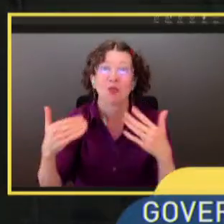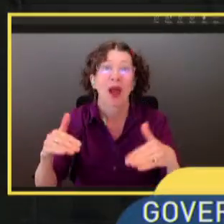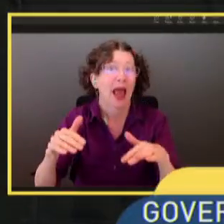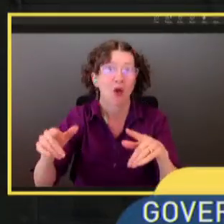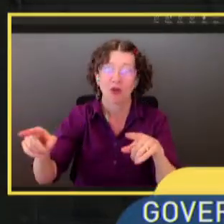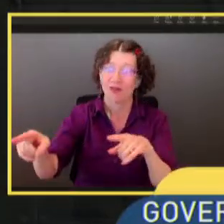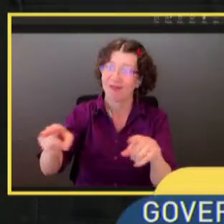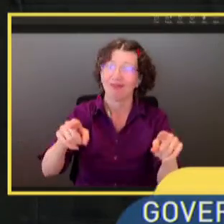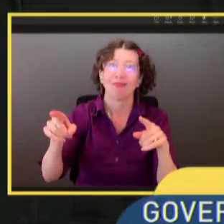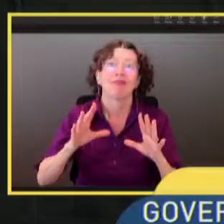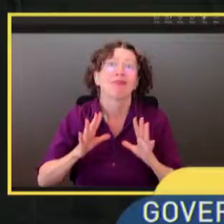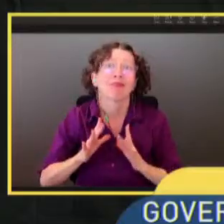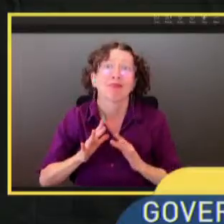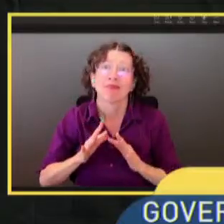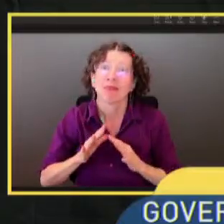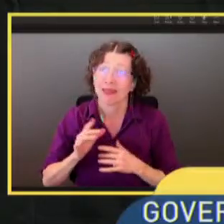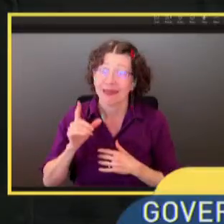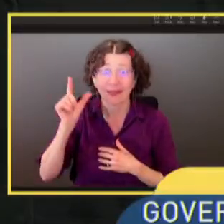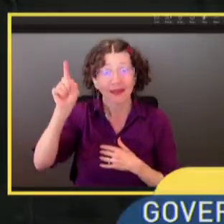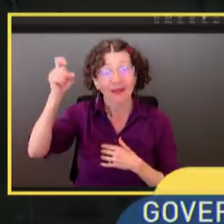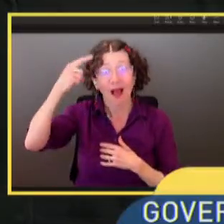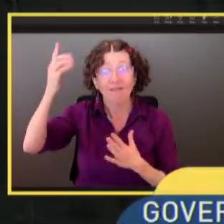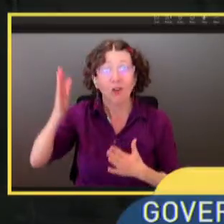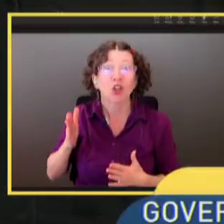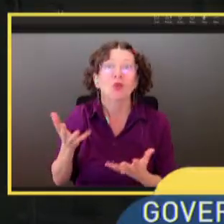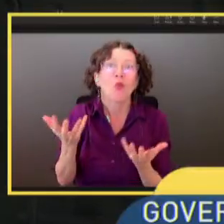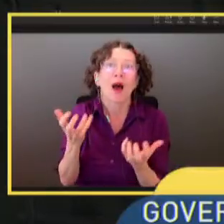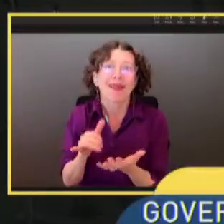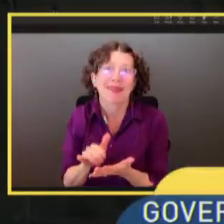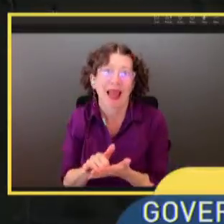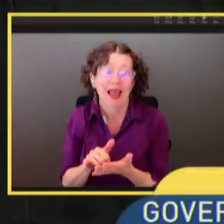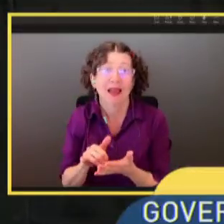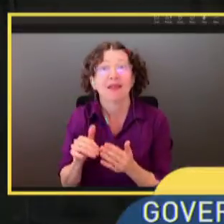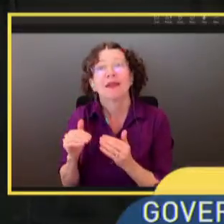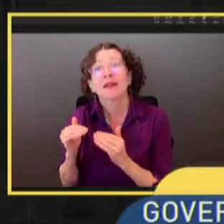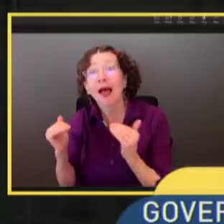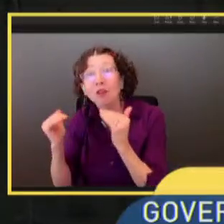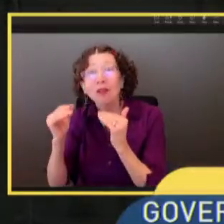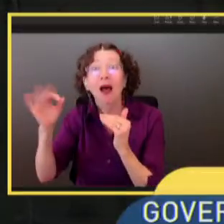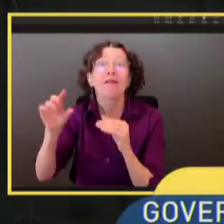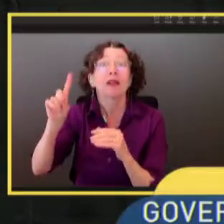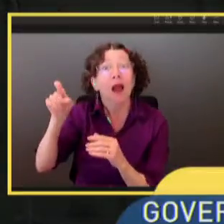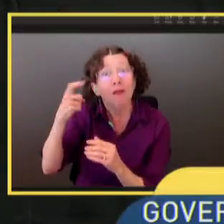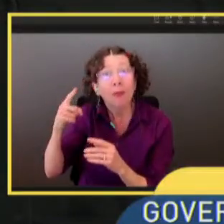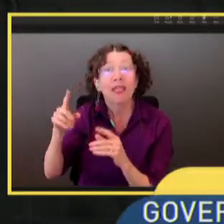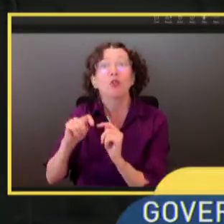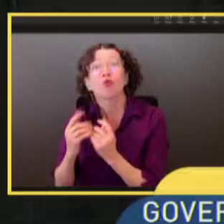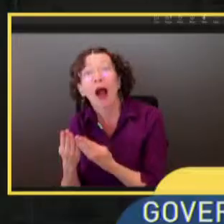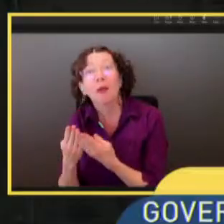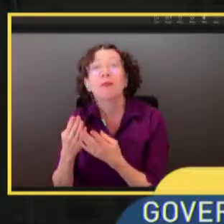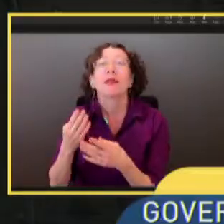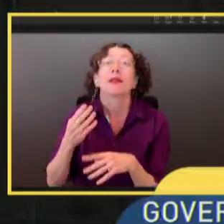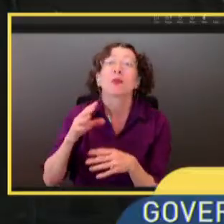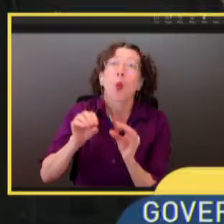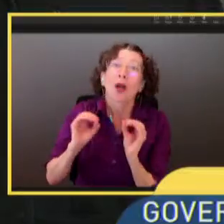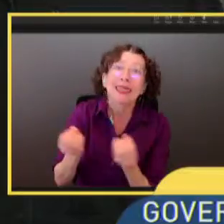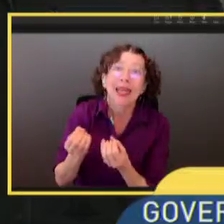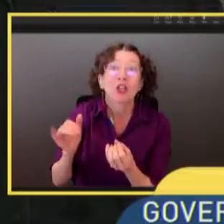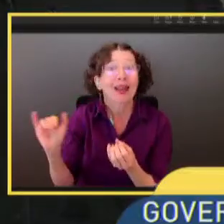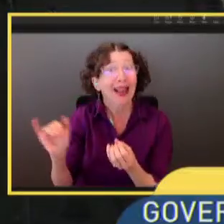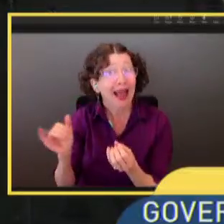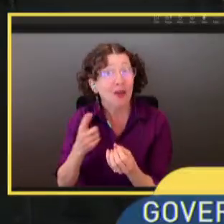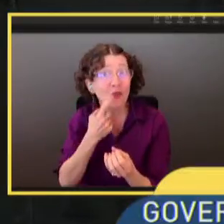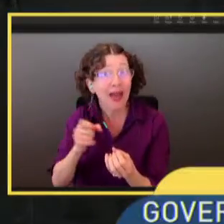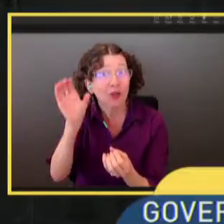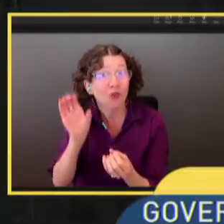responders, emergency personnel, neighbors helping neighbors. What I've seen as I travel the state, and I've been to many communities all across the state recently,